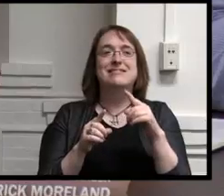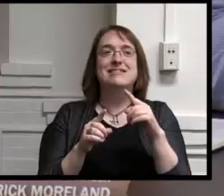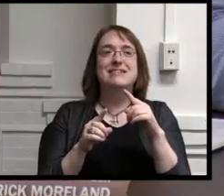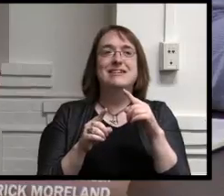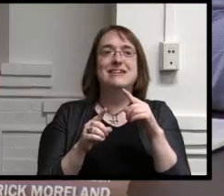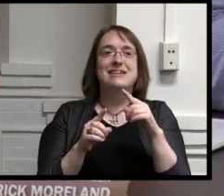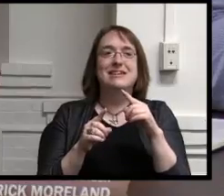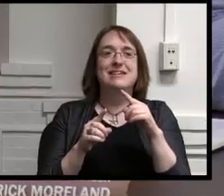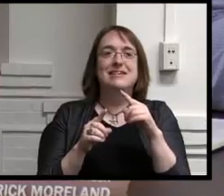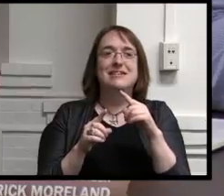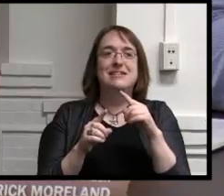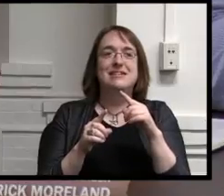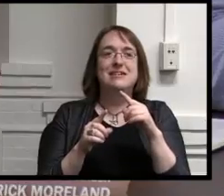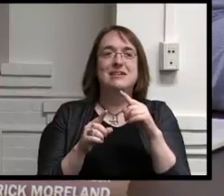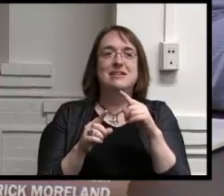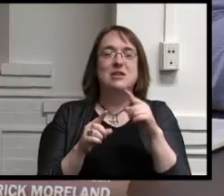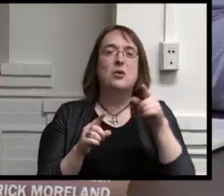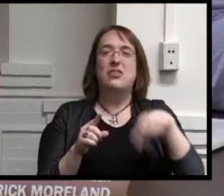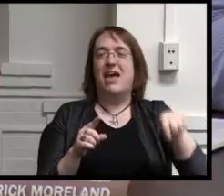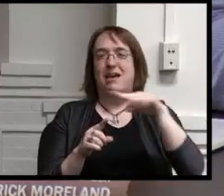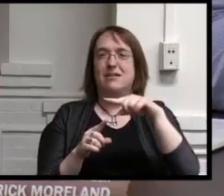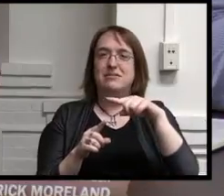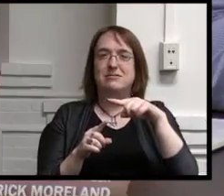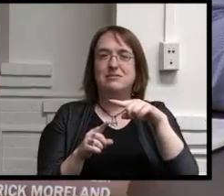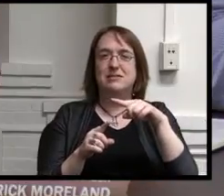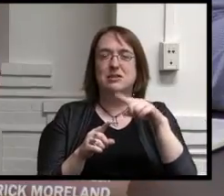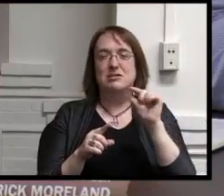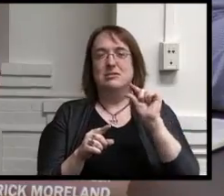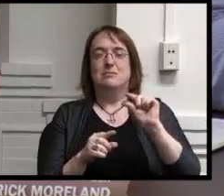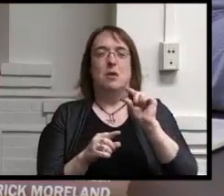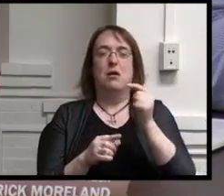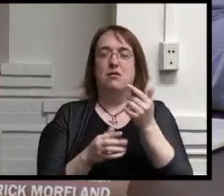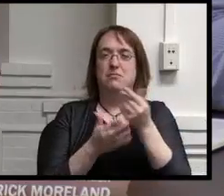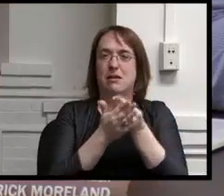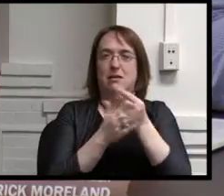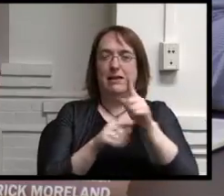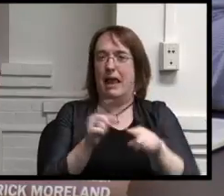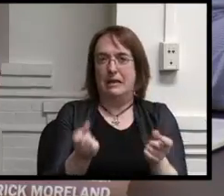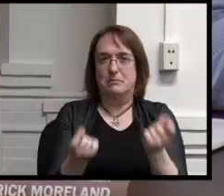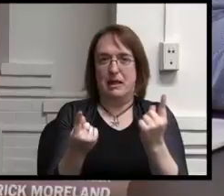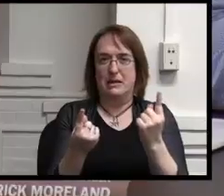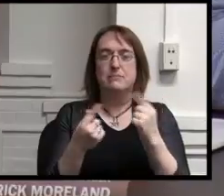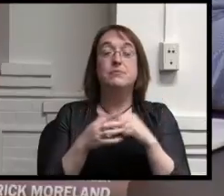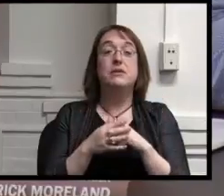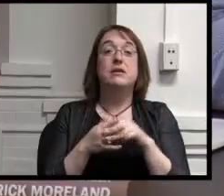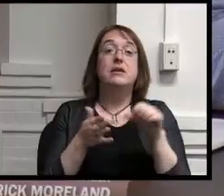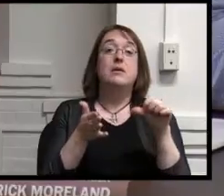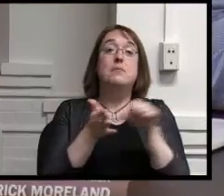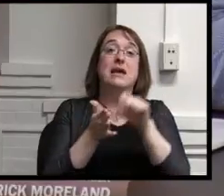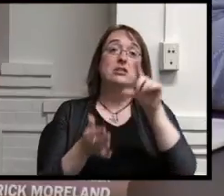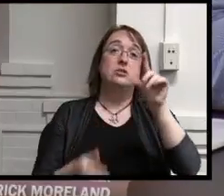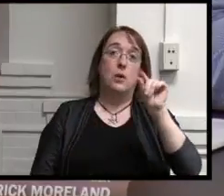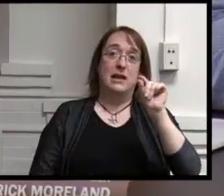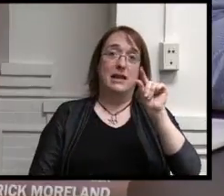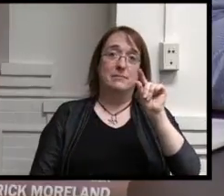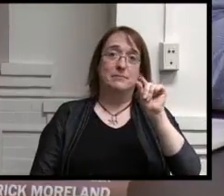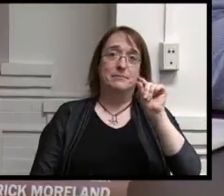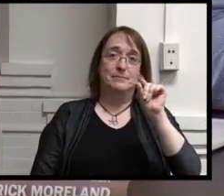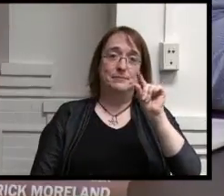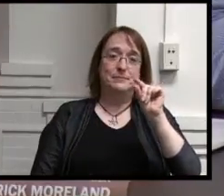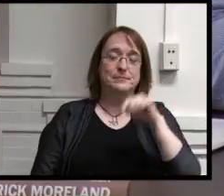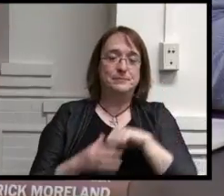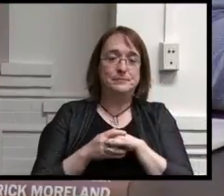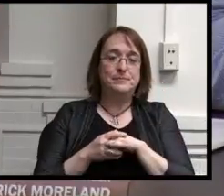that really, you can't spend it, it's already been spent. Then on page 20, I think it's 20.